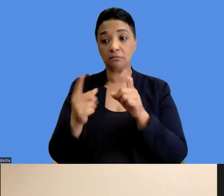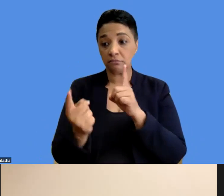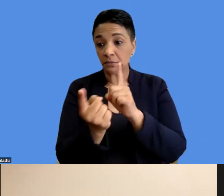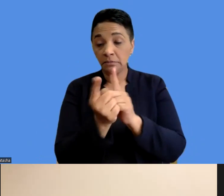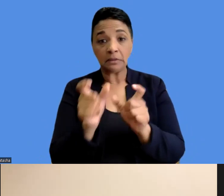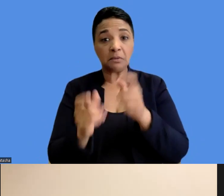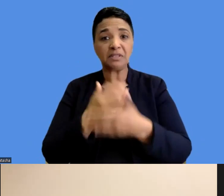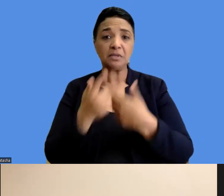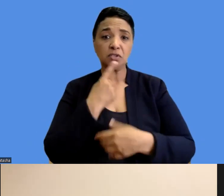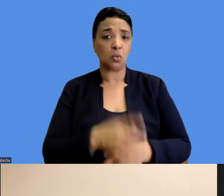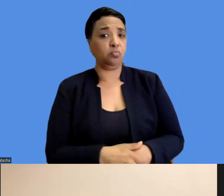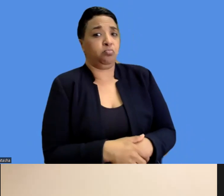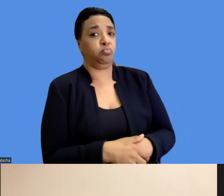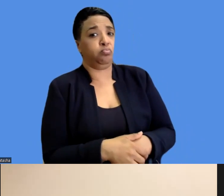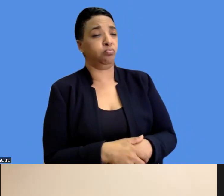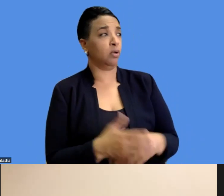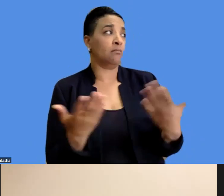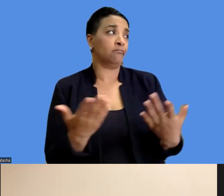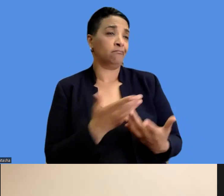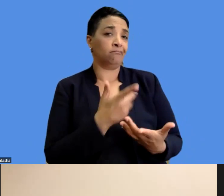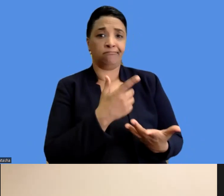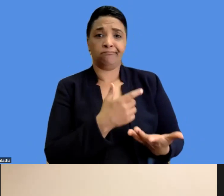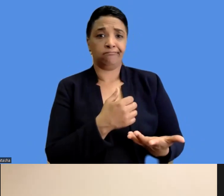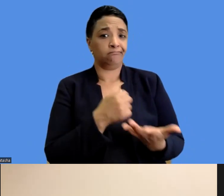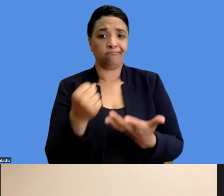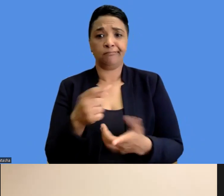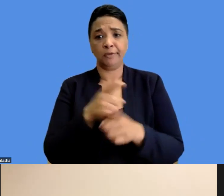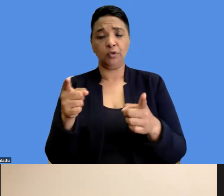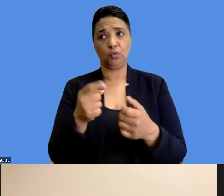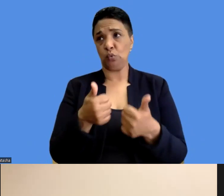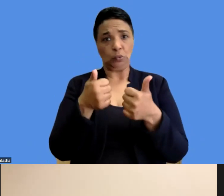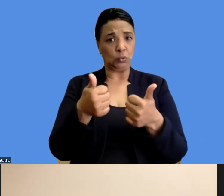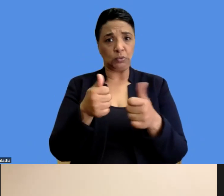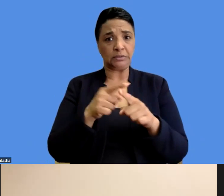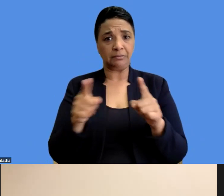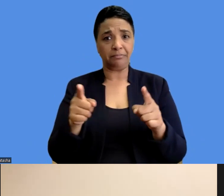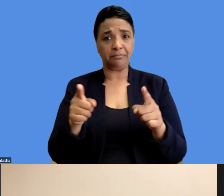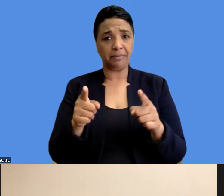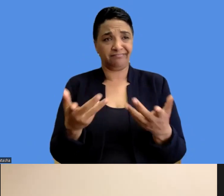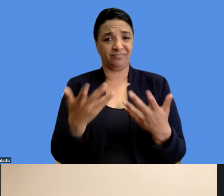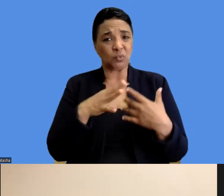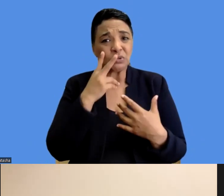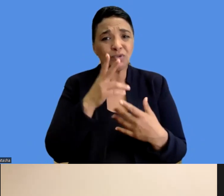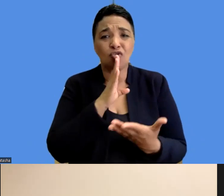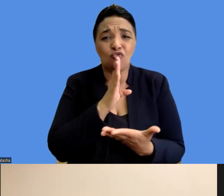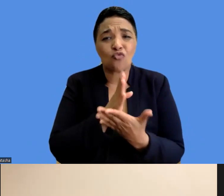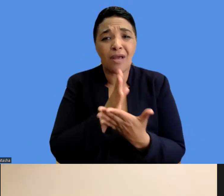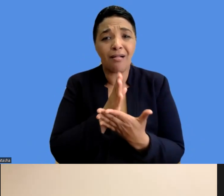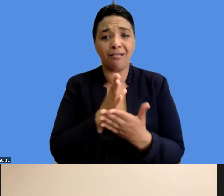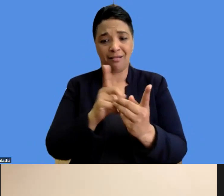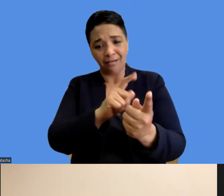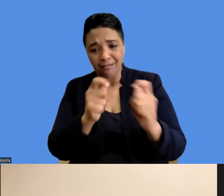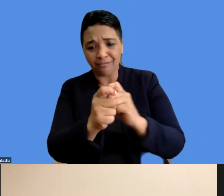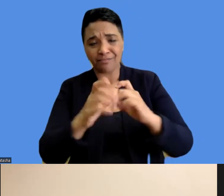say, yeah, you have interagency committee guideline and you have that guideline, but we need to see the transformation in the response. We need to see